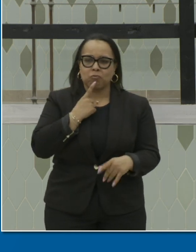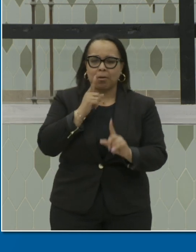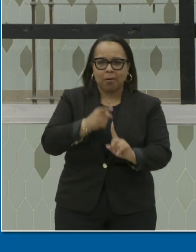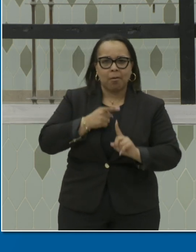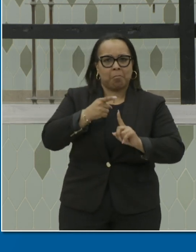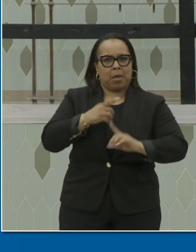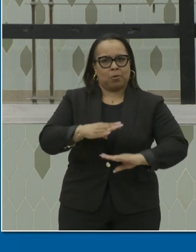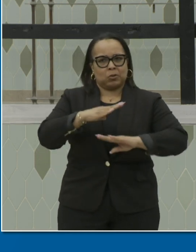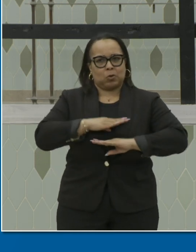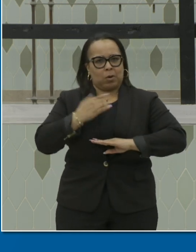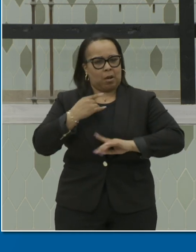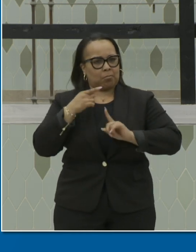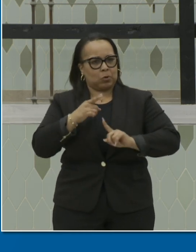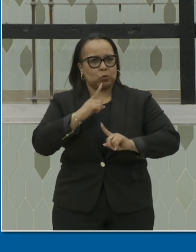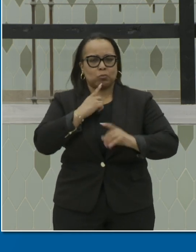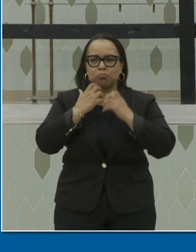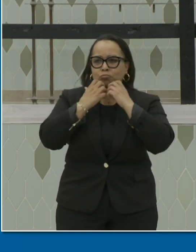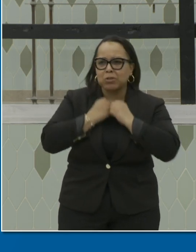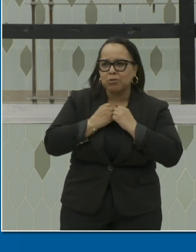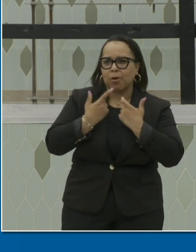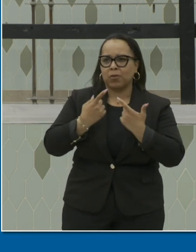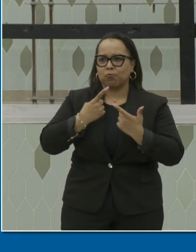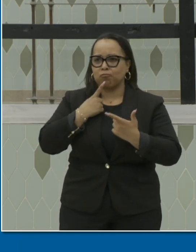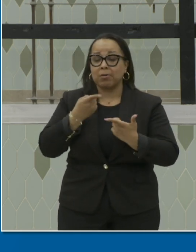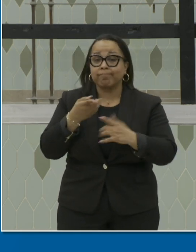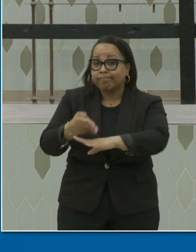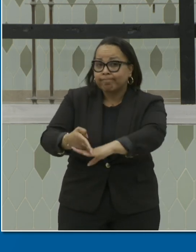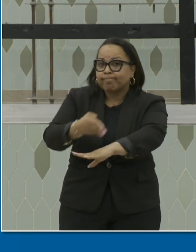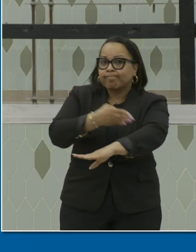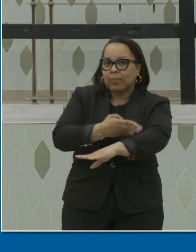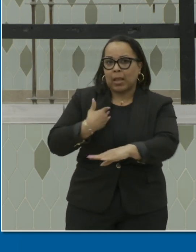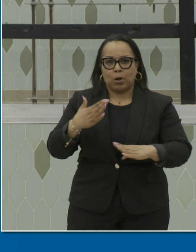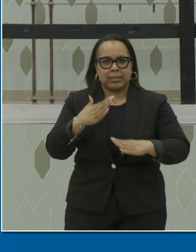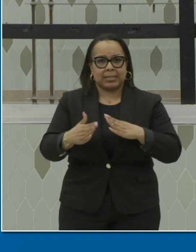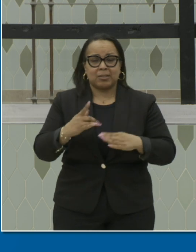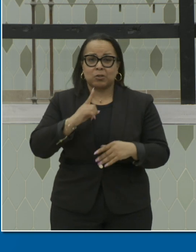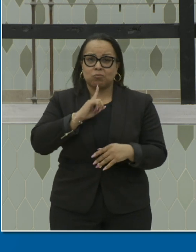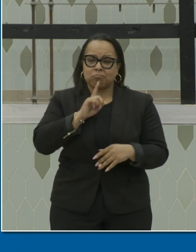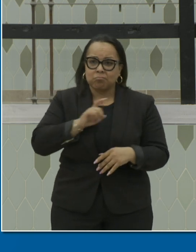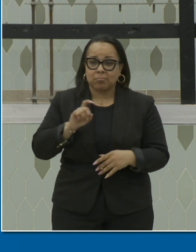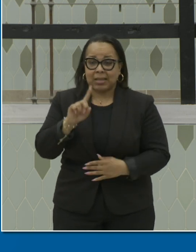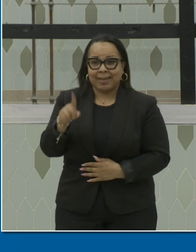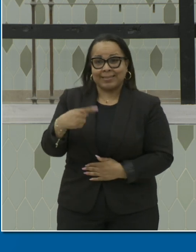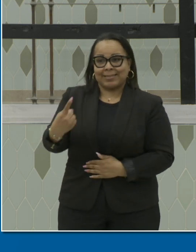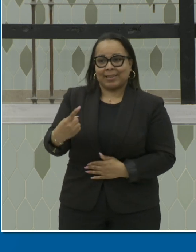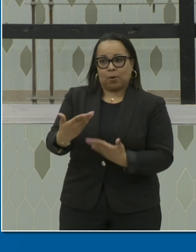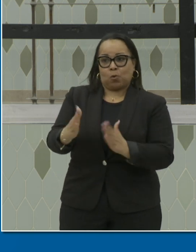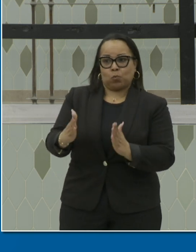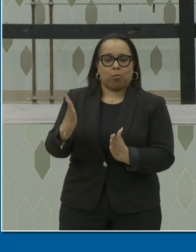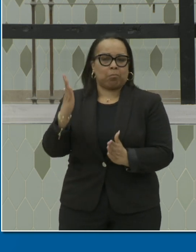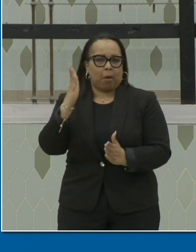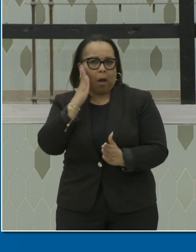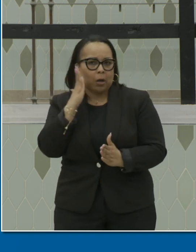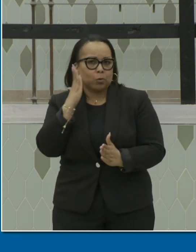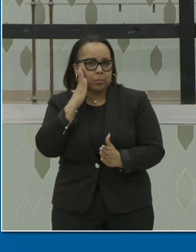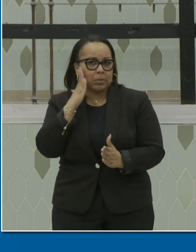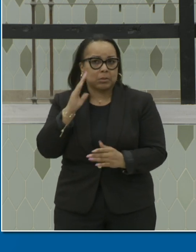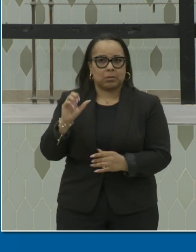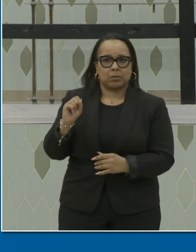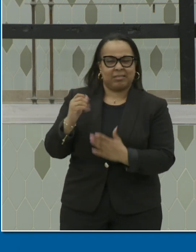milestone in our ongoing effort to preserve and enhance our city's vital single-room occupancy housing